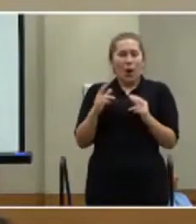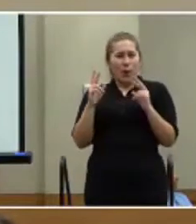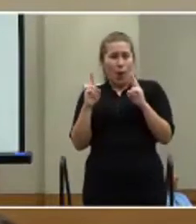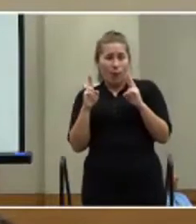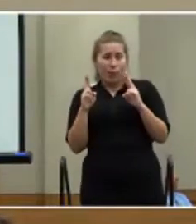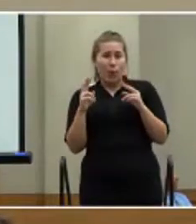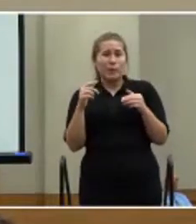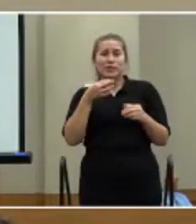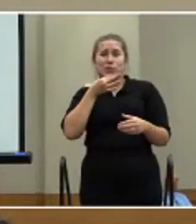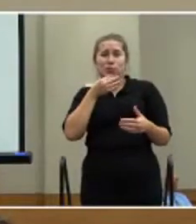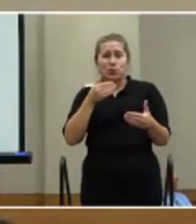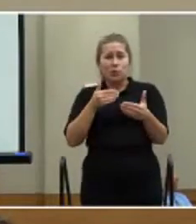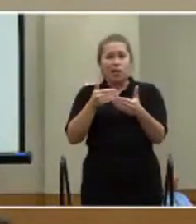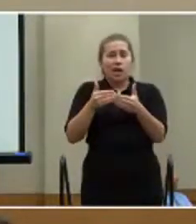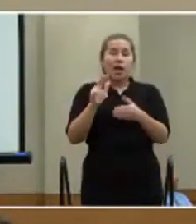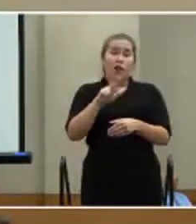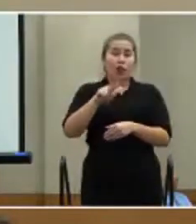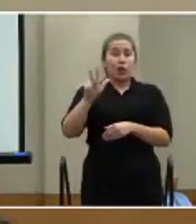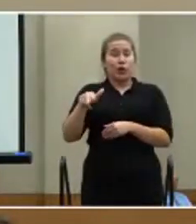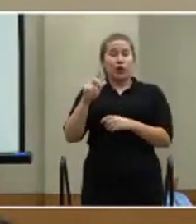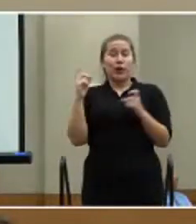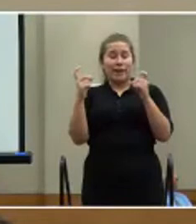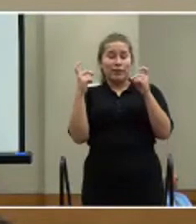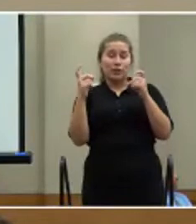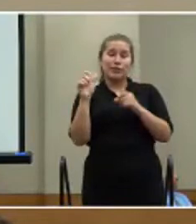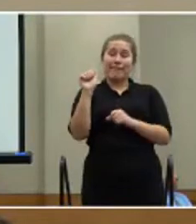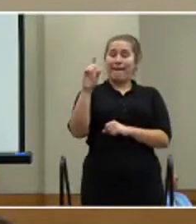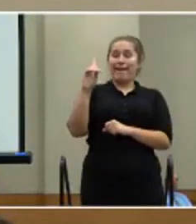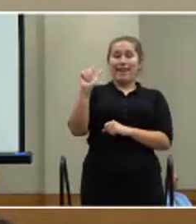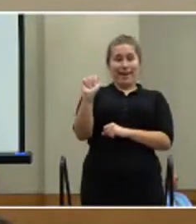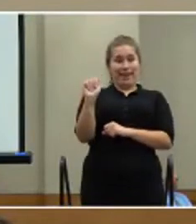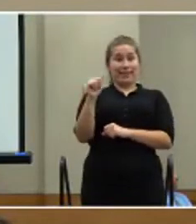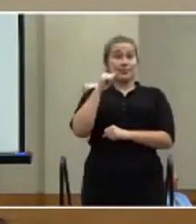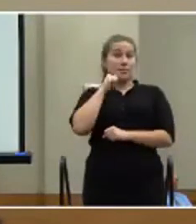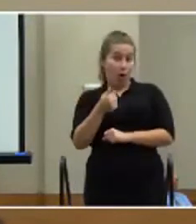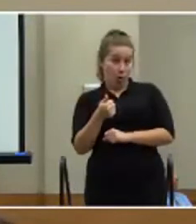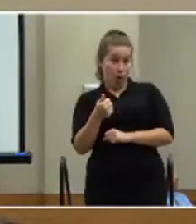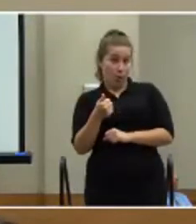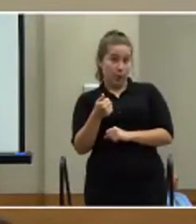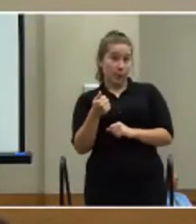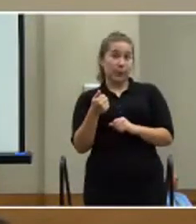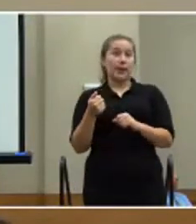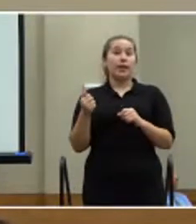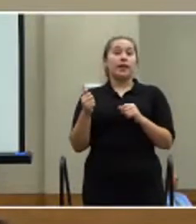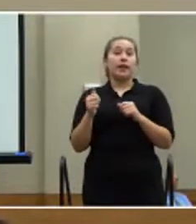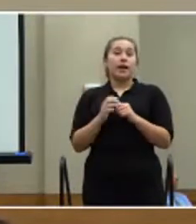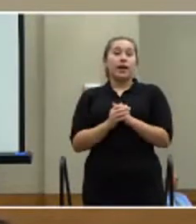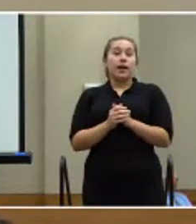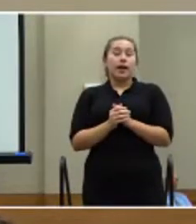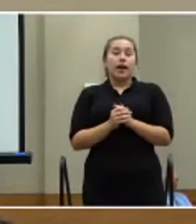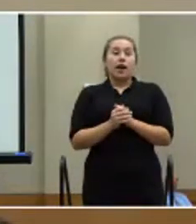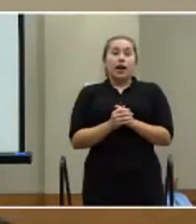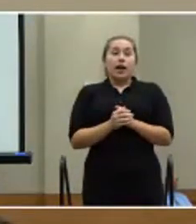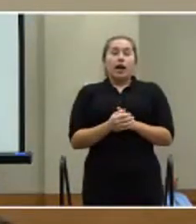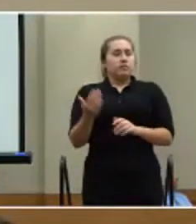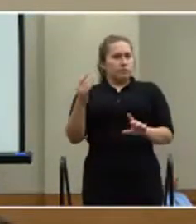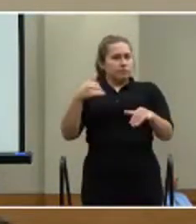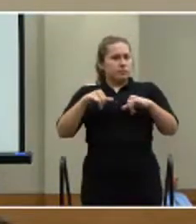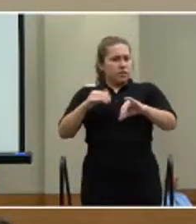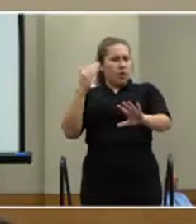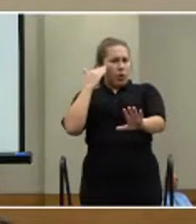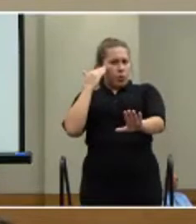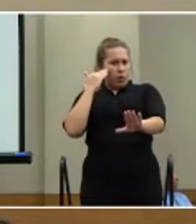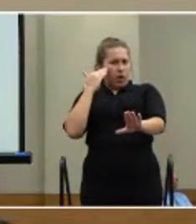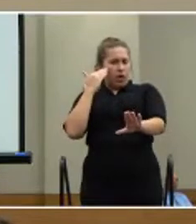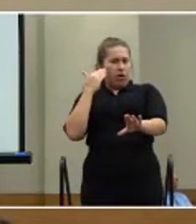33rd anniversary of the Americans with Disabilities Act tomorrow, but you know, very cognizant of the fact